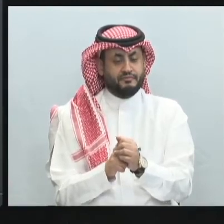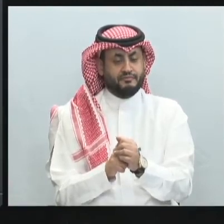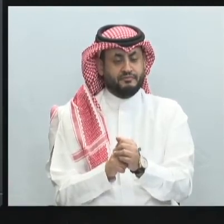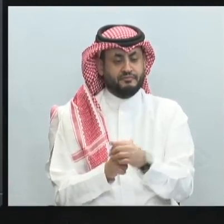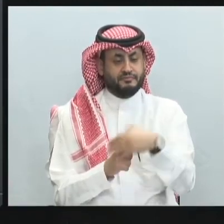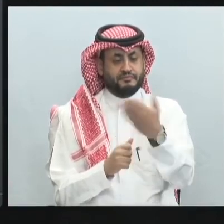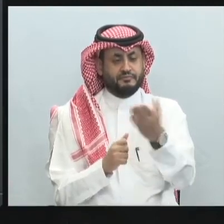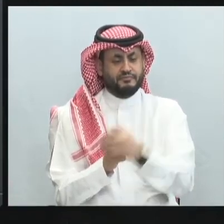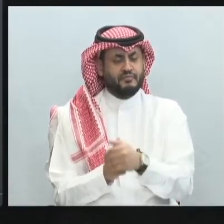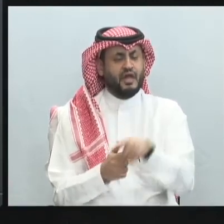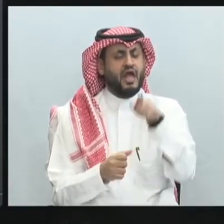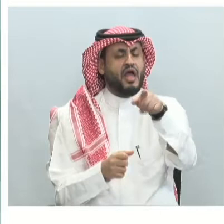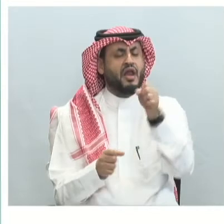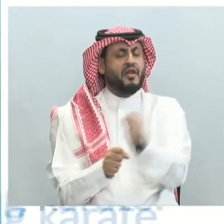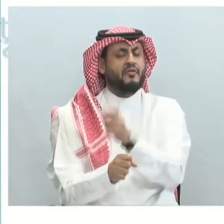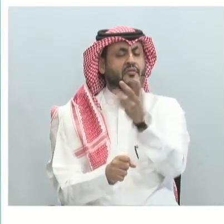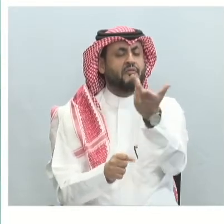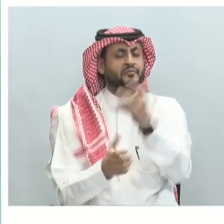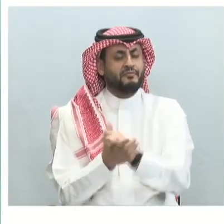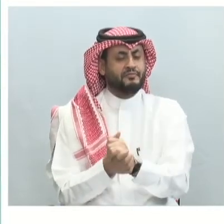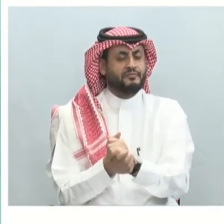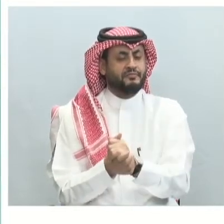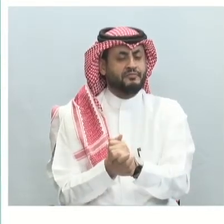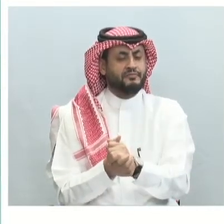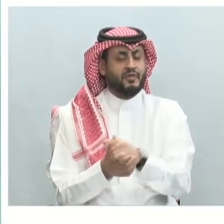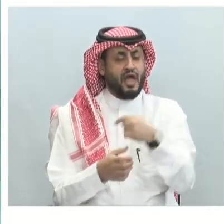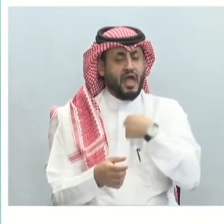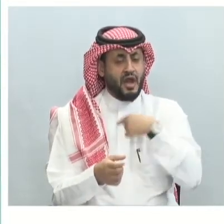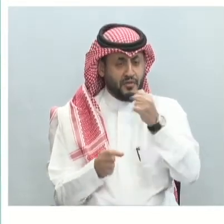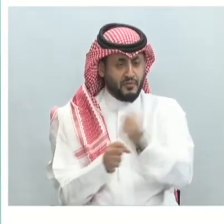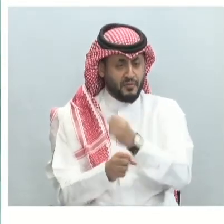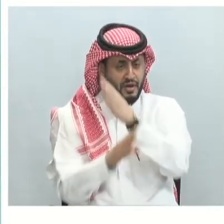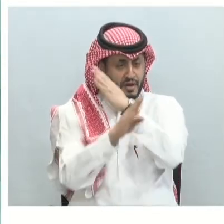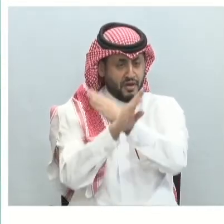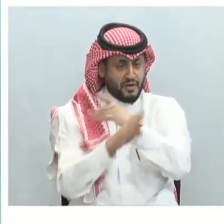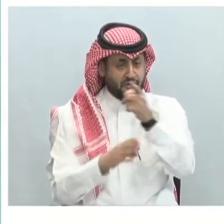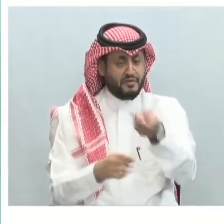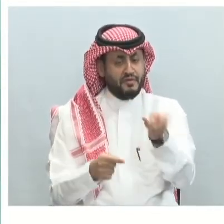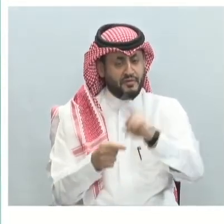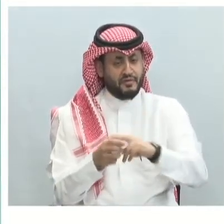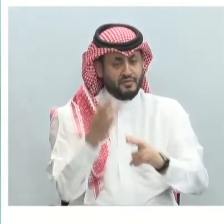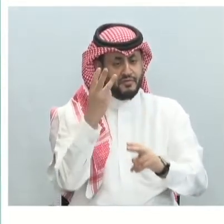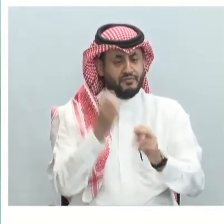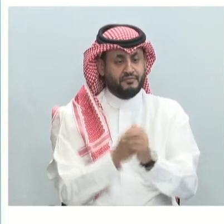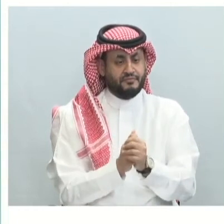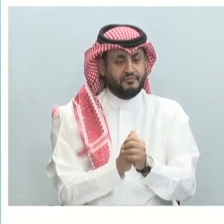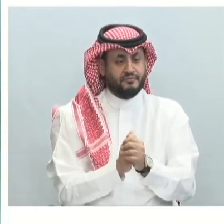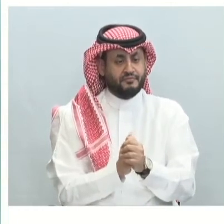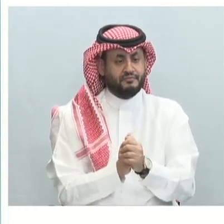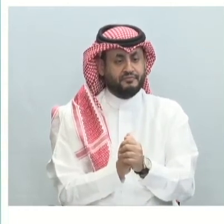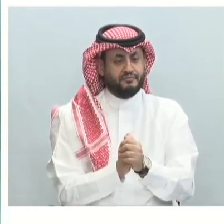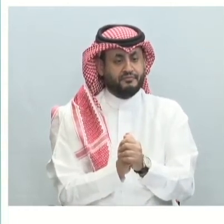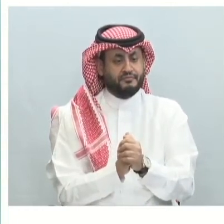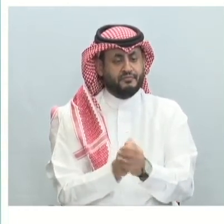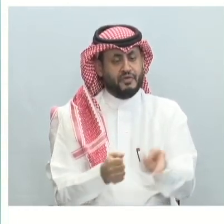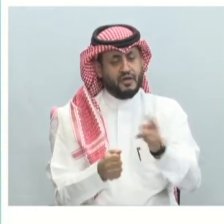let's start. What are you doing? I'm doing karate, doing karate, doing karate.